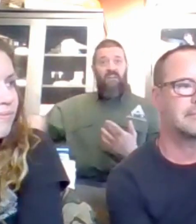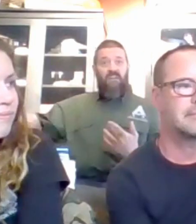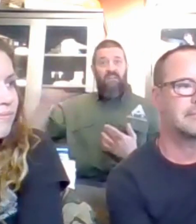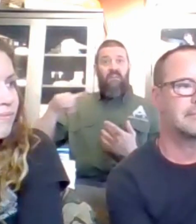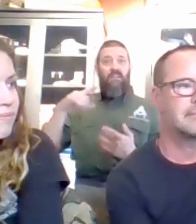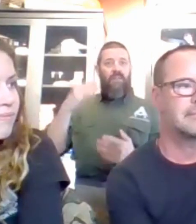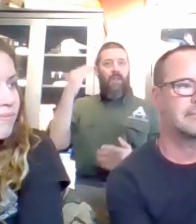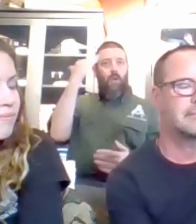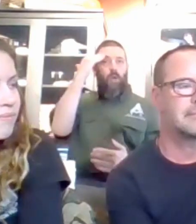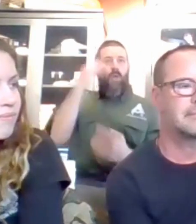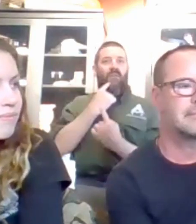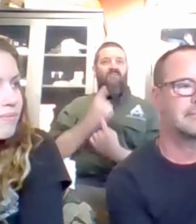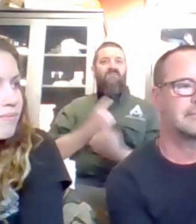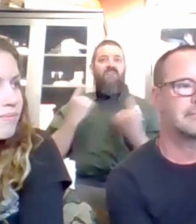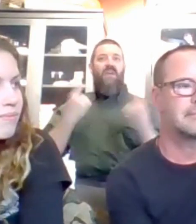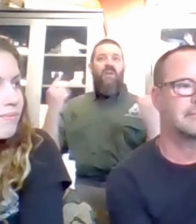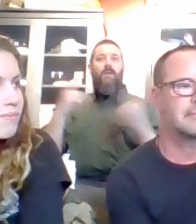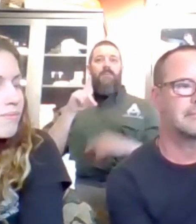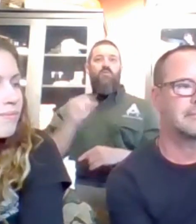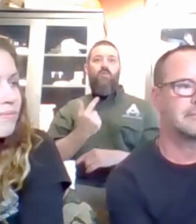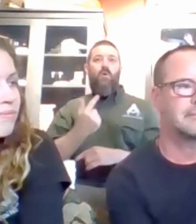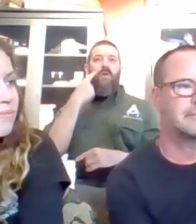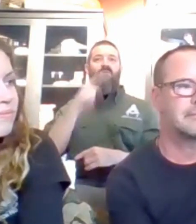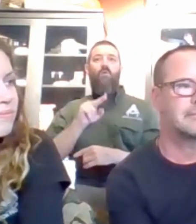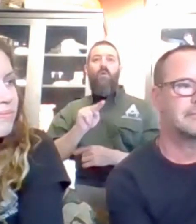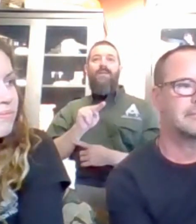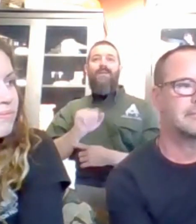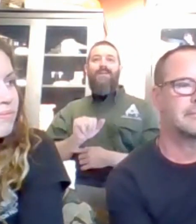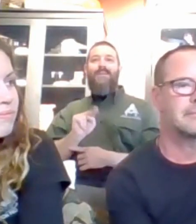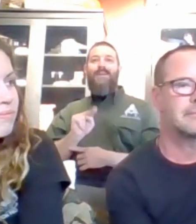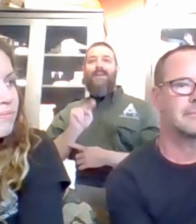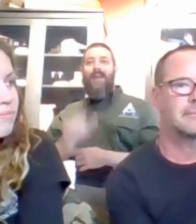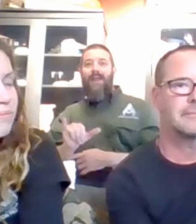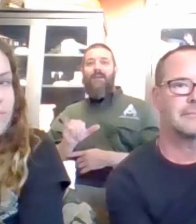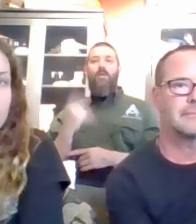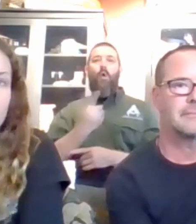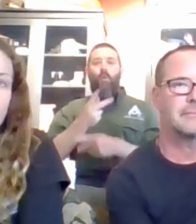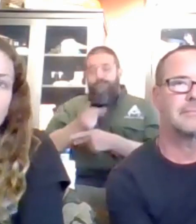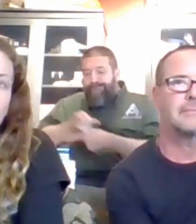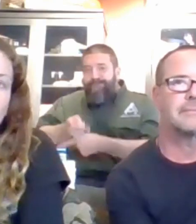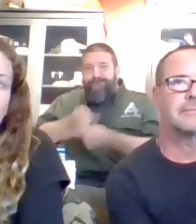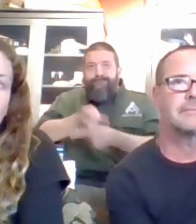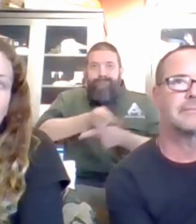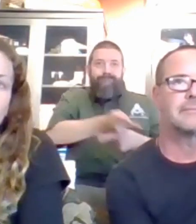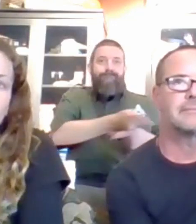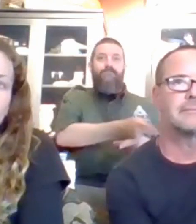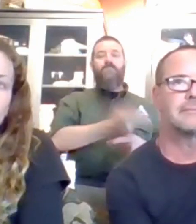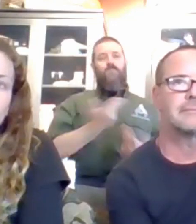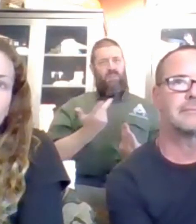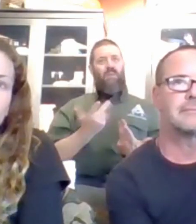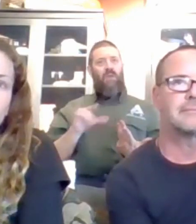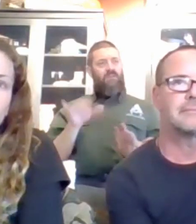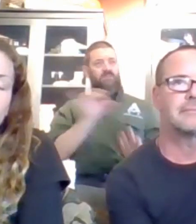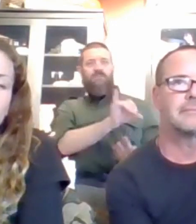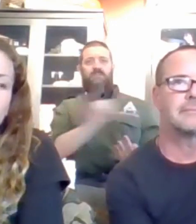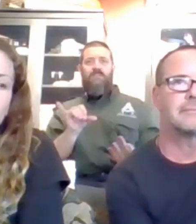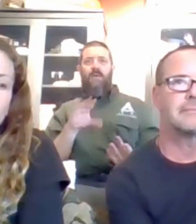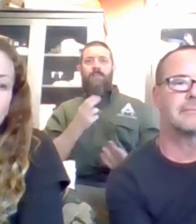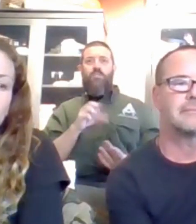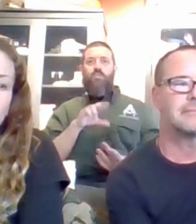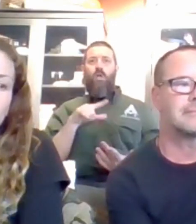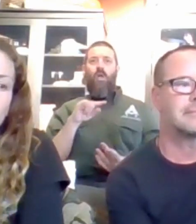and the minute the puppies came, she also went right into nanny mode and helped to raise those puppies, and so they still regard